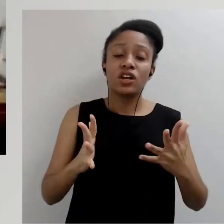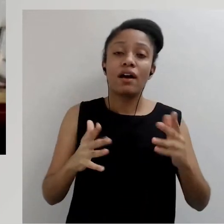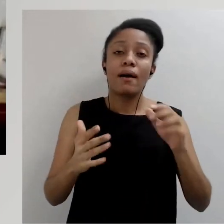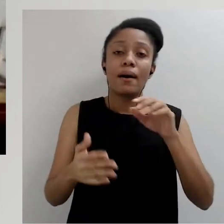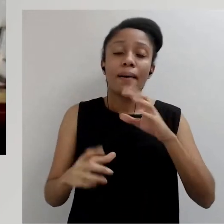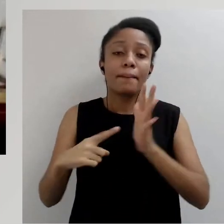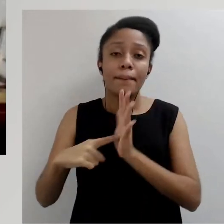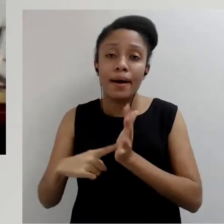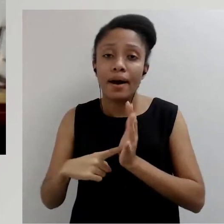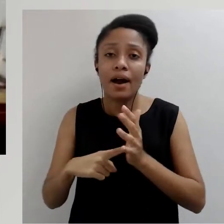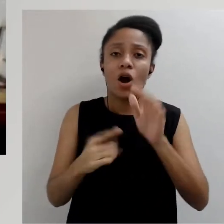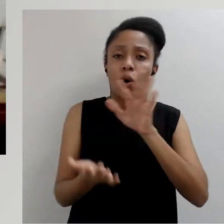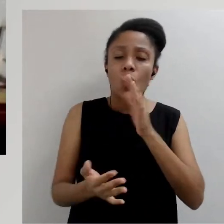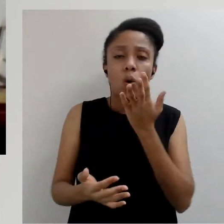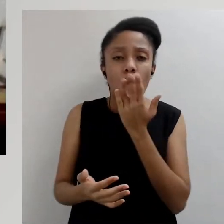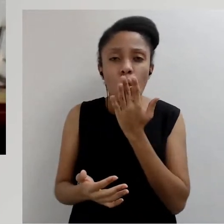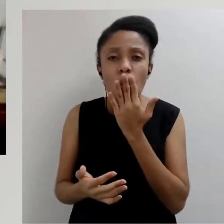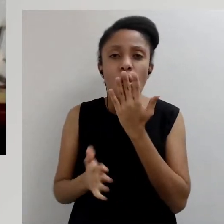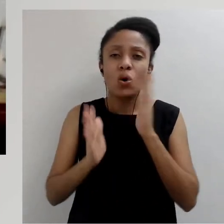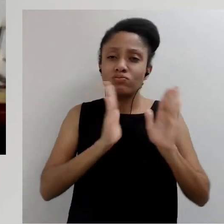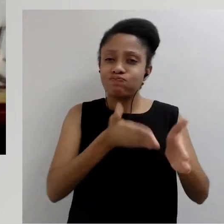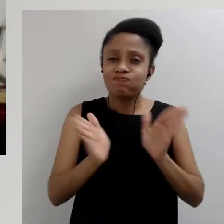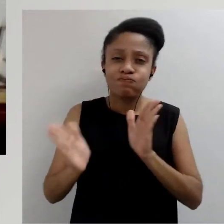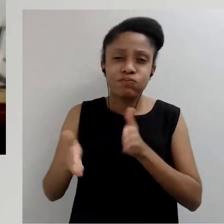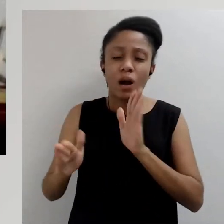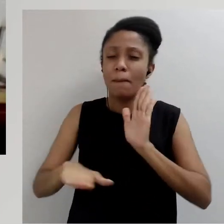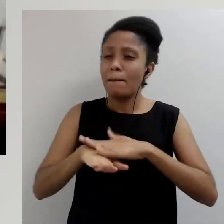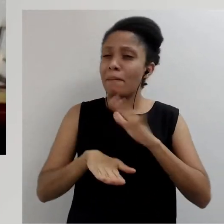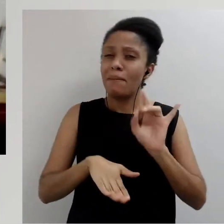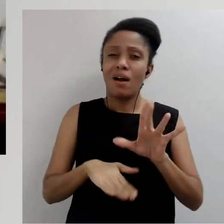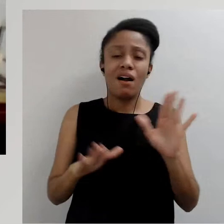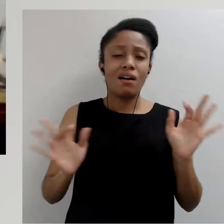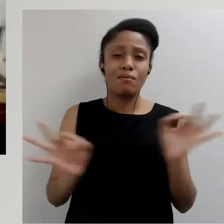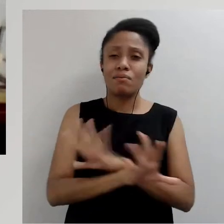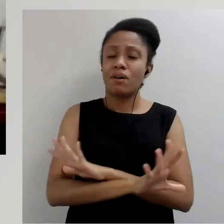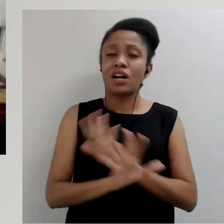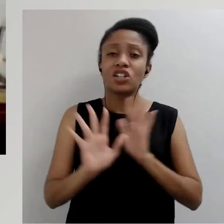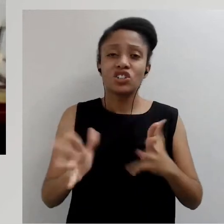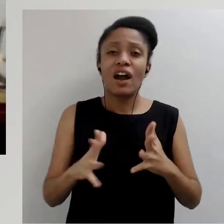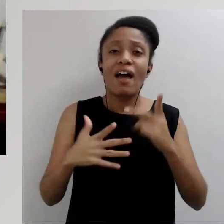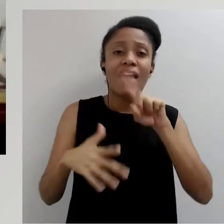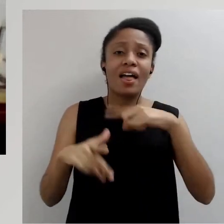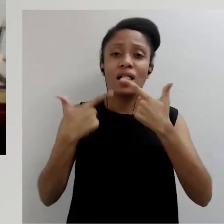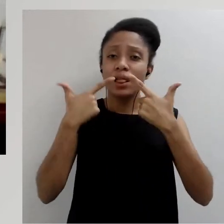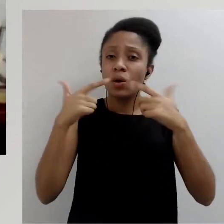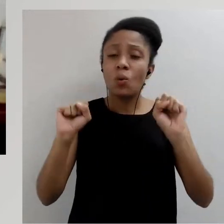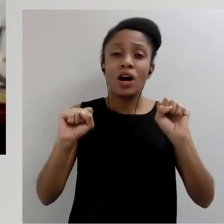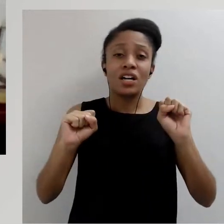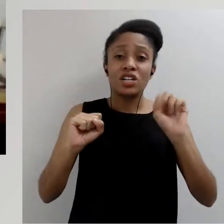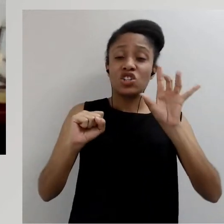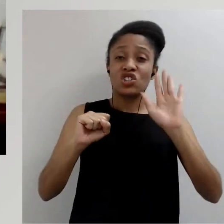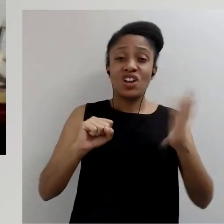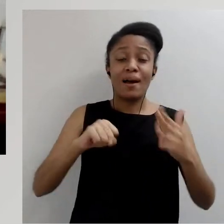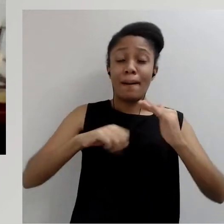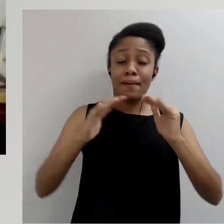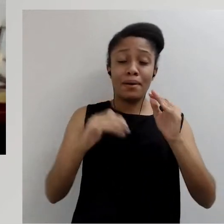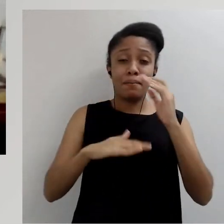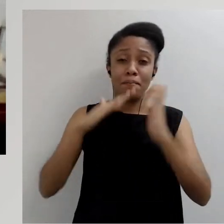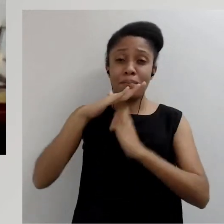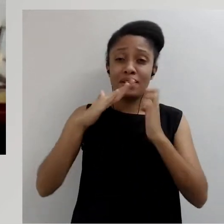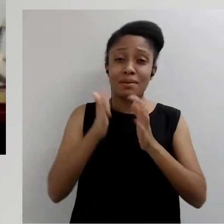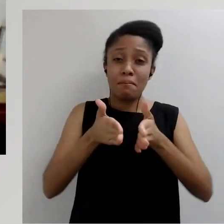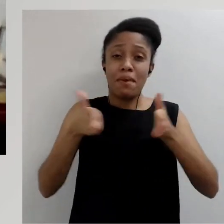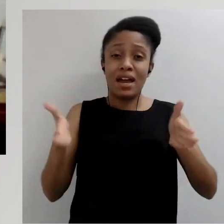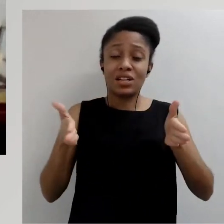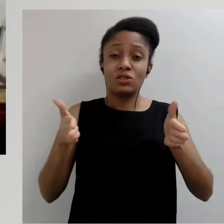of the machine with the colors and everything set in SIP. So this language are for medium and